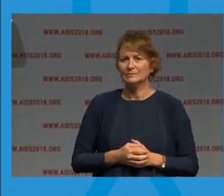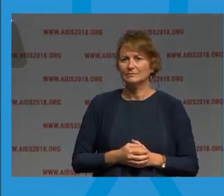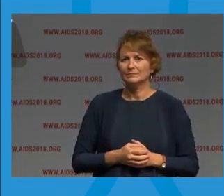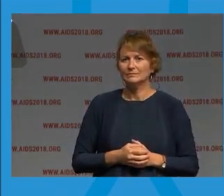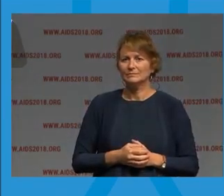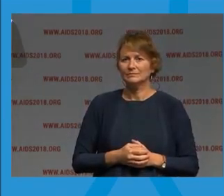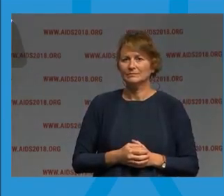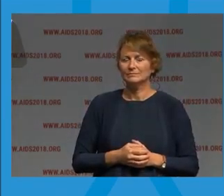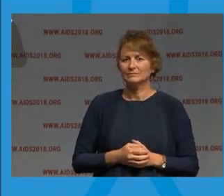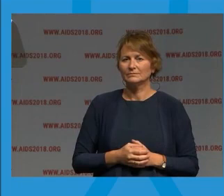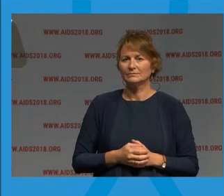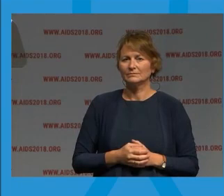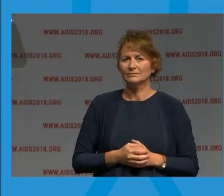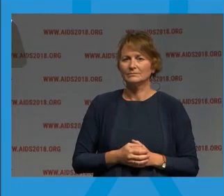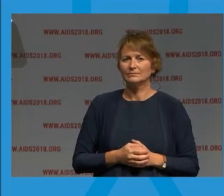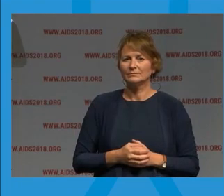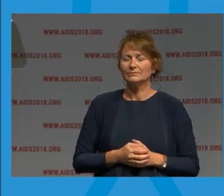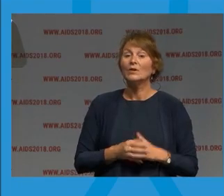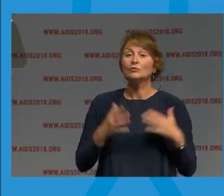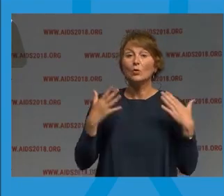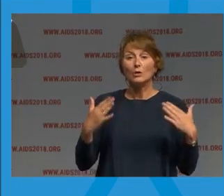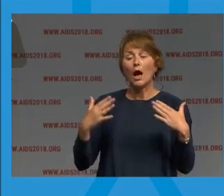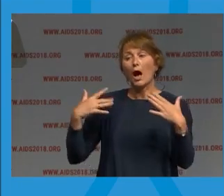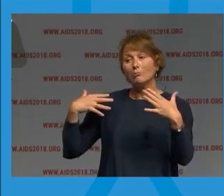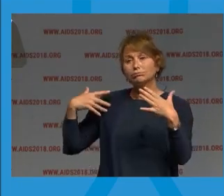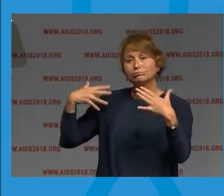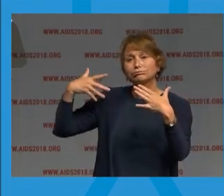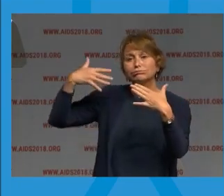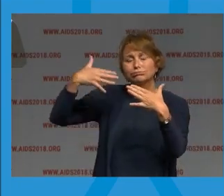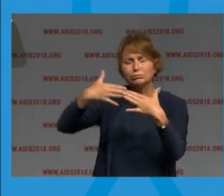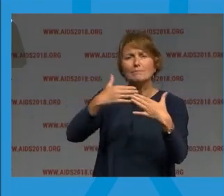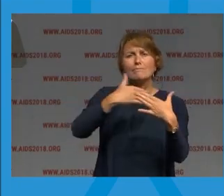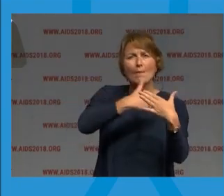As hearts and minds have changed,